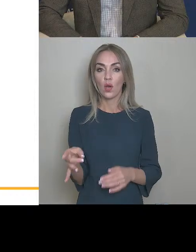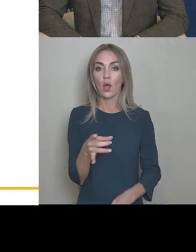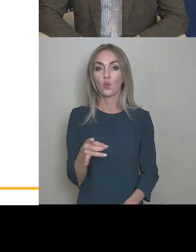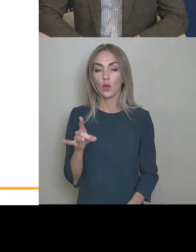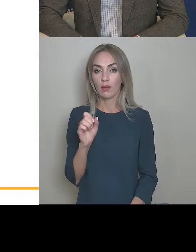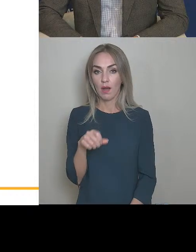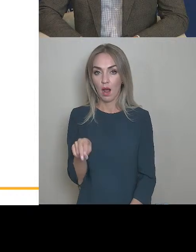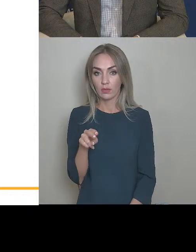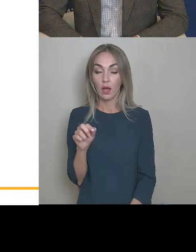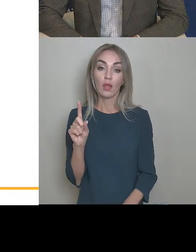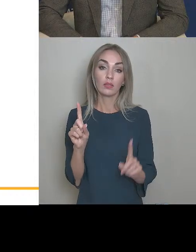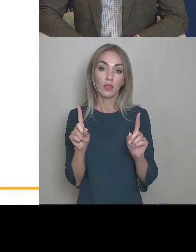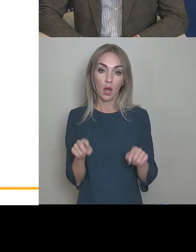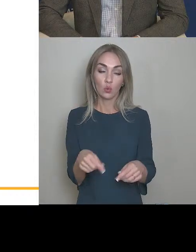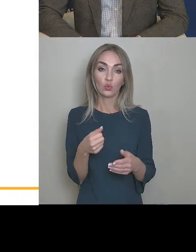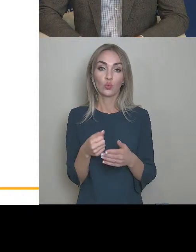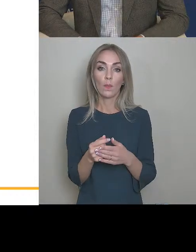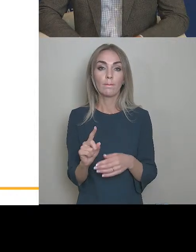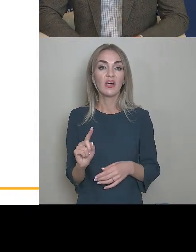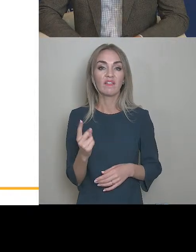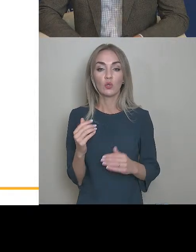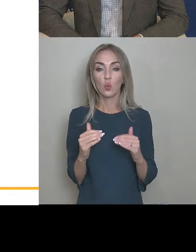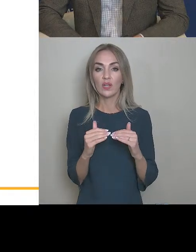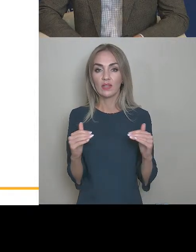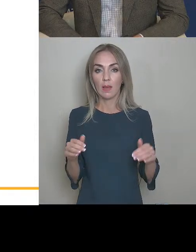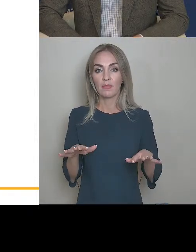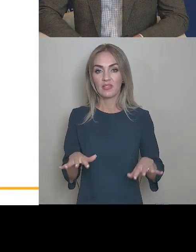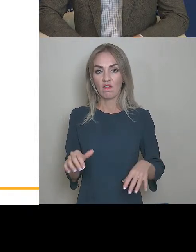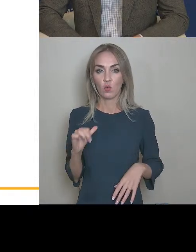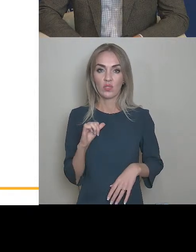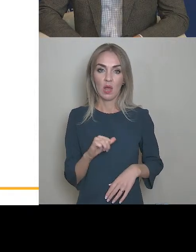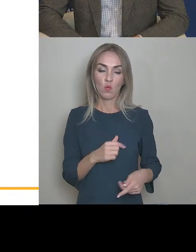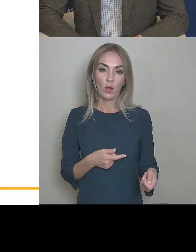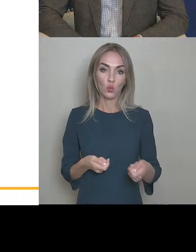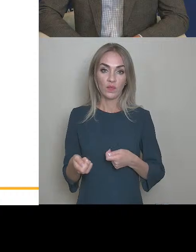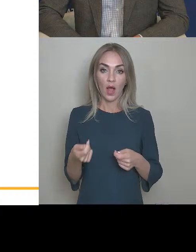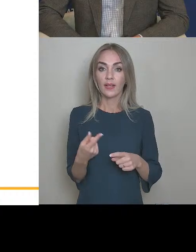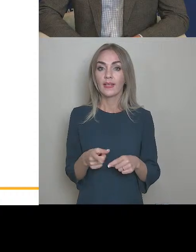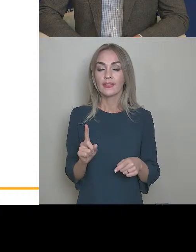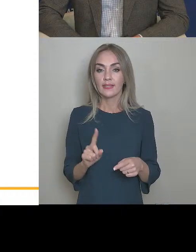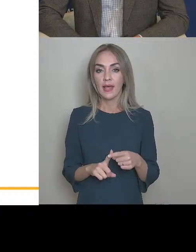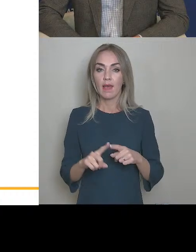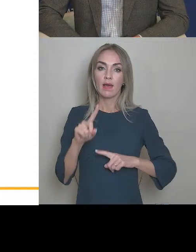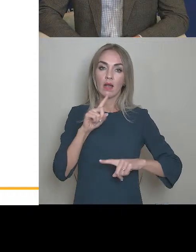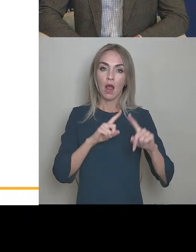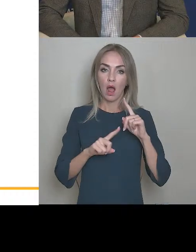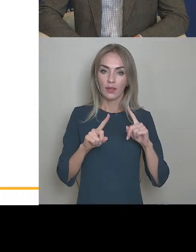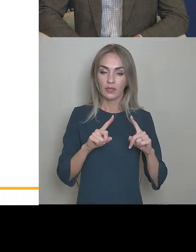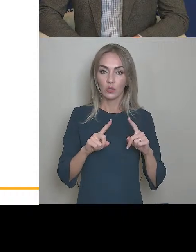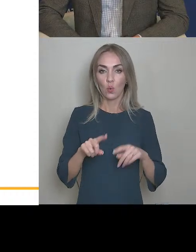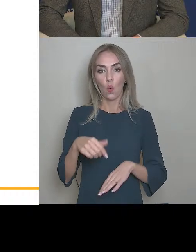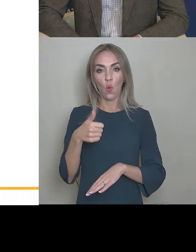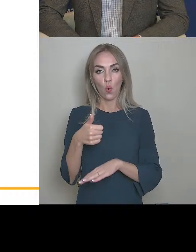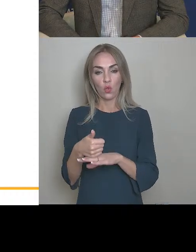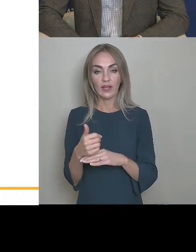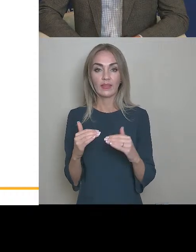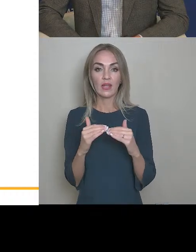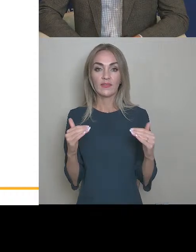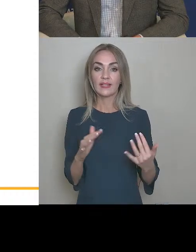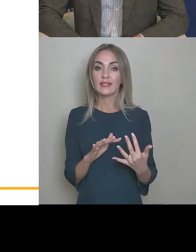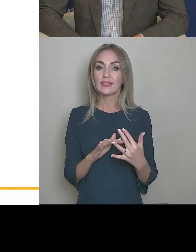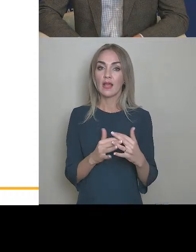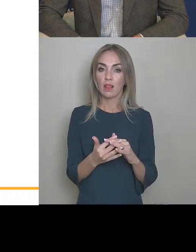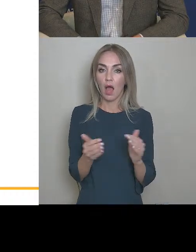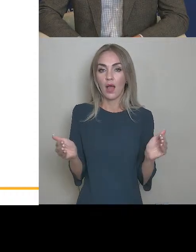first elections to the Rayon Councils, and to the first level of the local self-government, the councils and the mayors